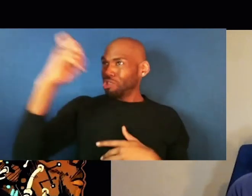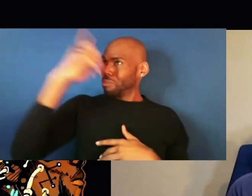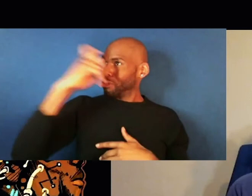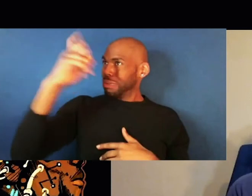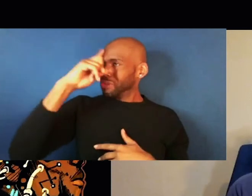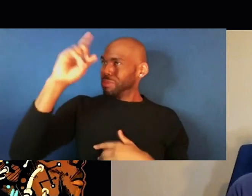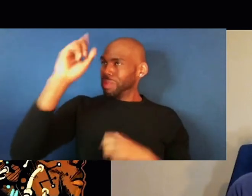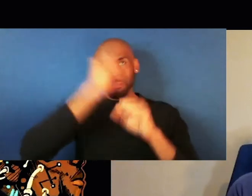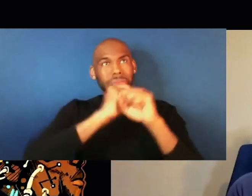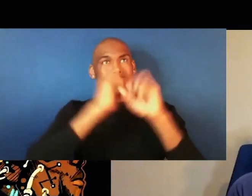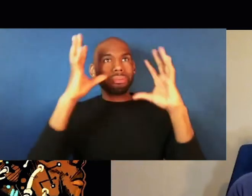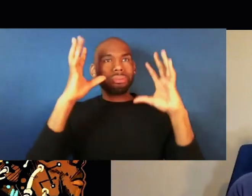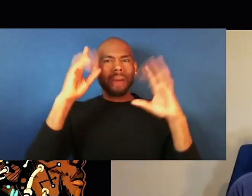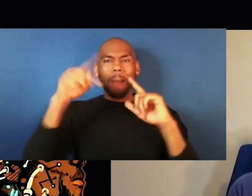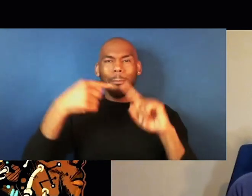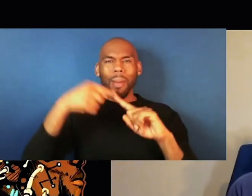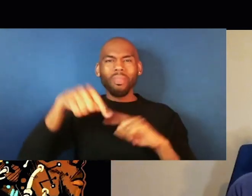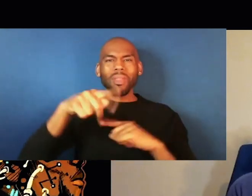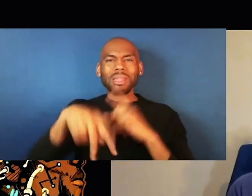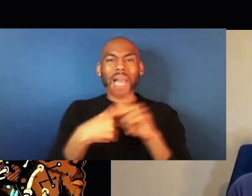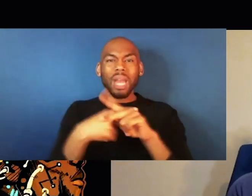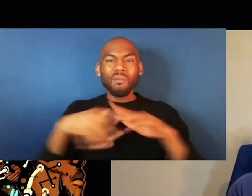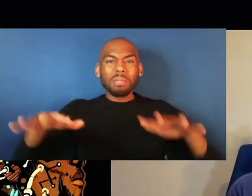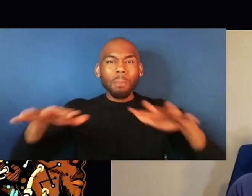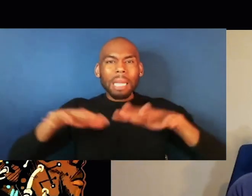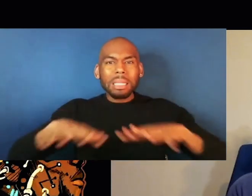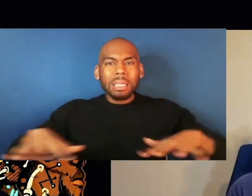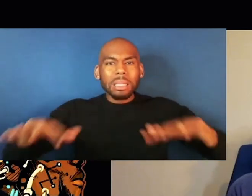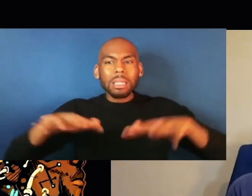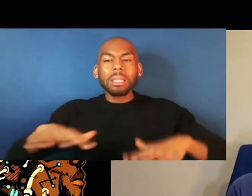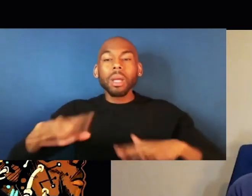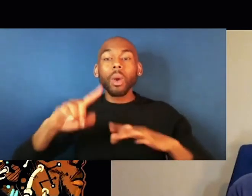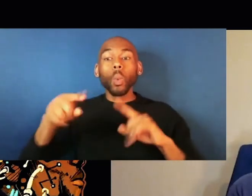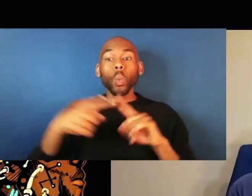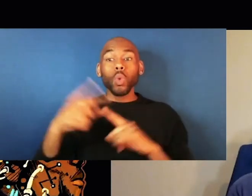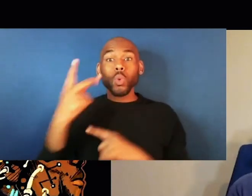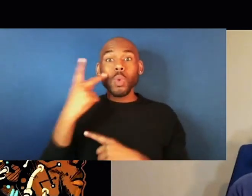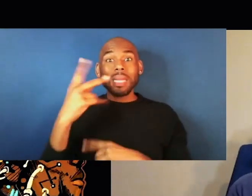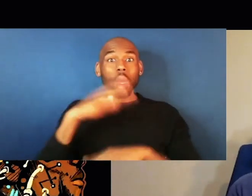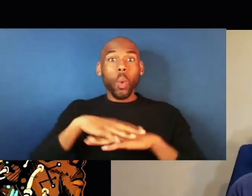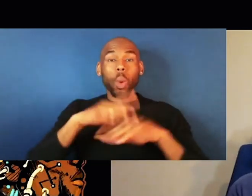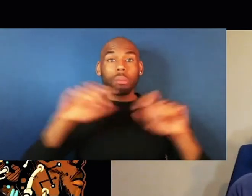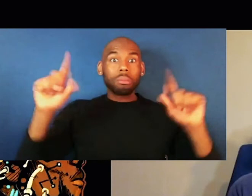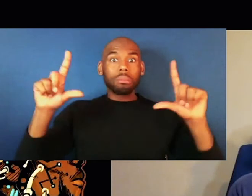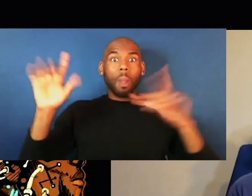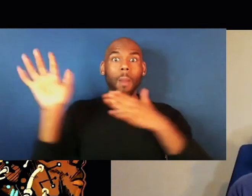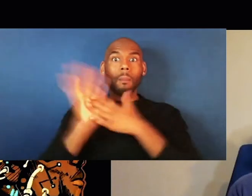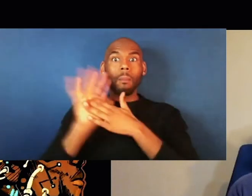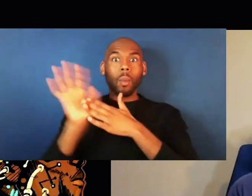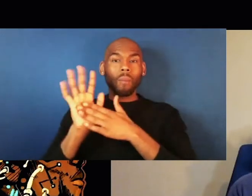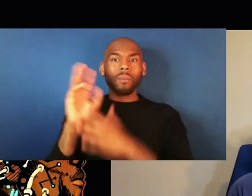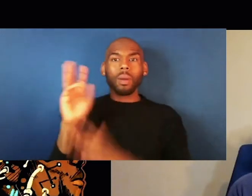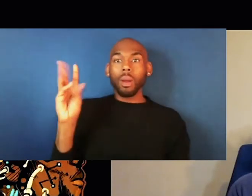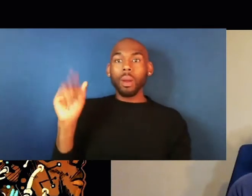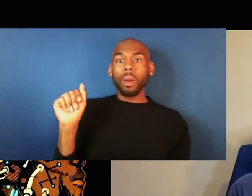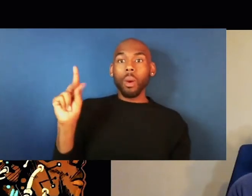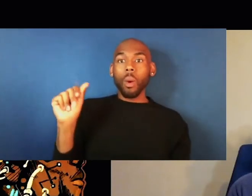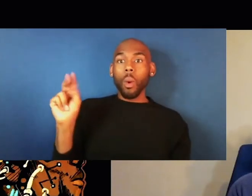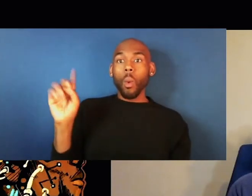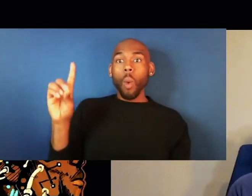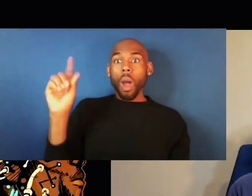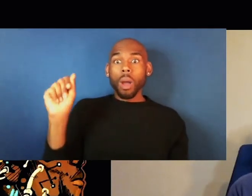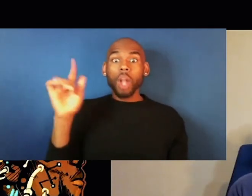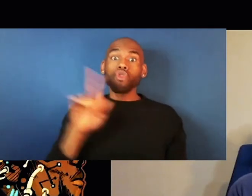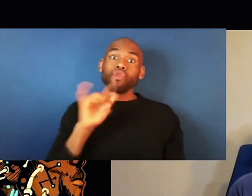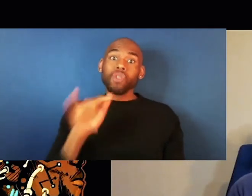spaces for so long. And I think that what happened when we saw that on the big screen, with Wakanda, I mean, it touched me